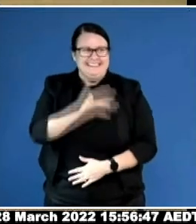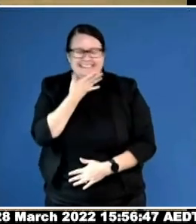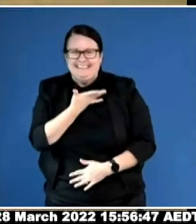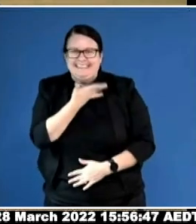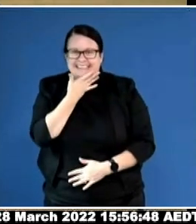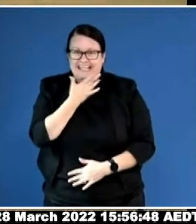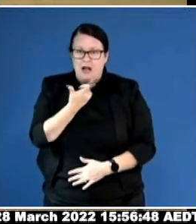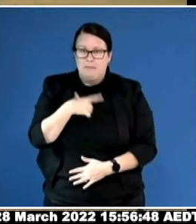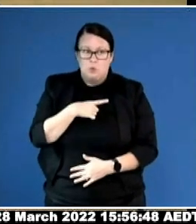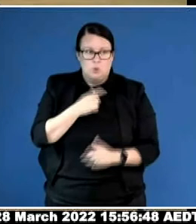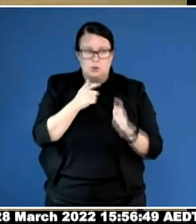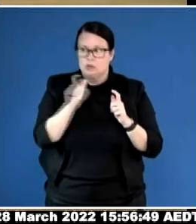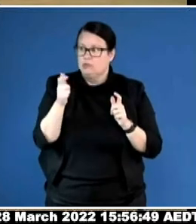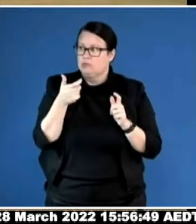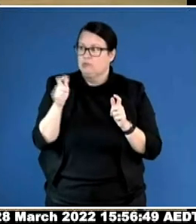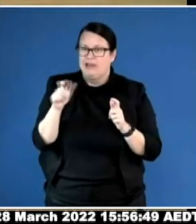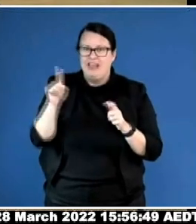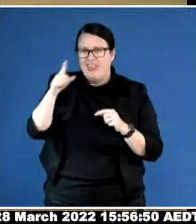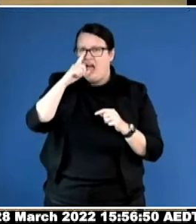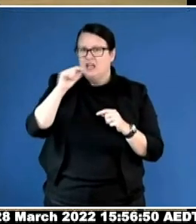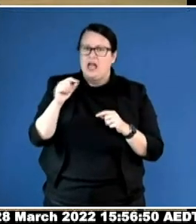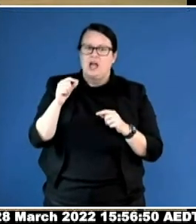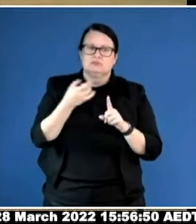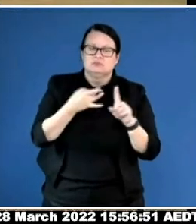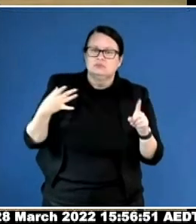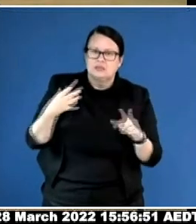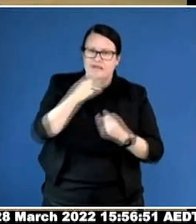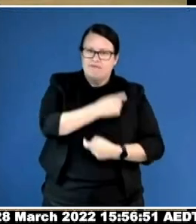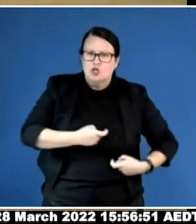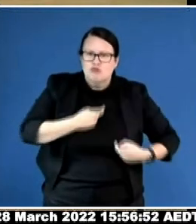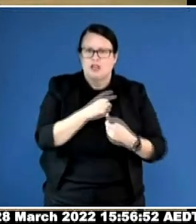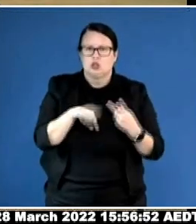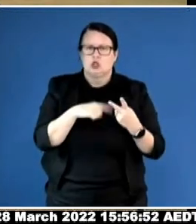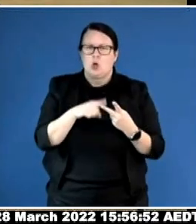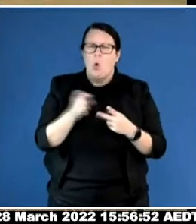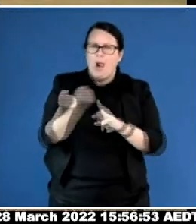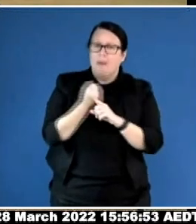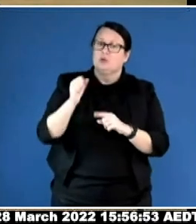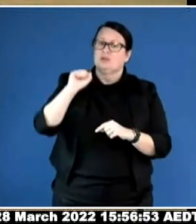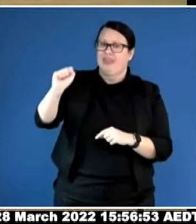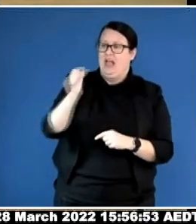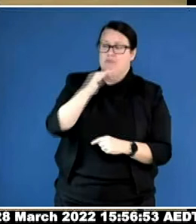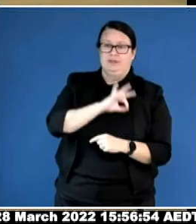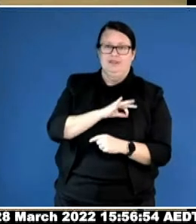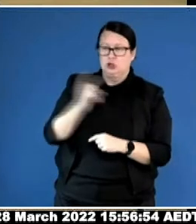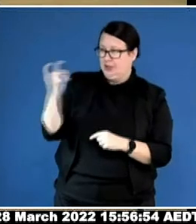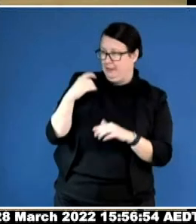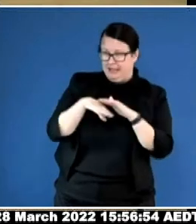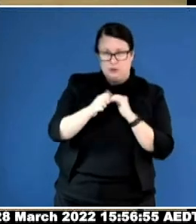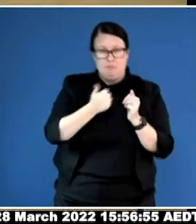many ways that formal support workers can trigger frustration or abuse the privilege of being invited into my